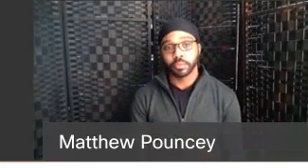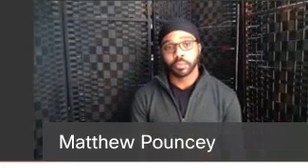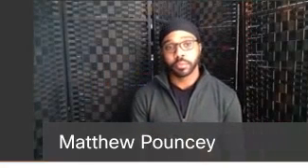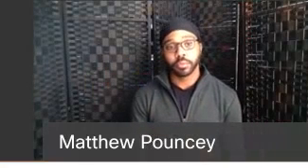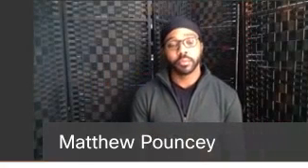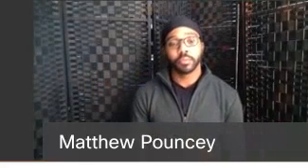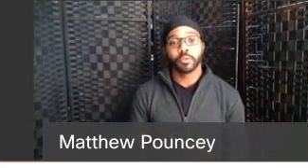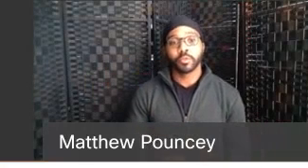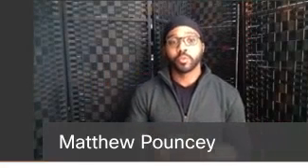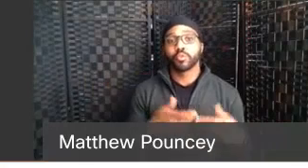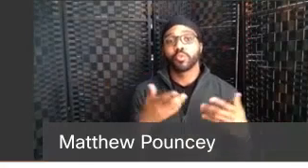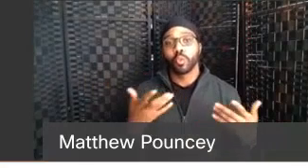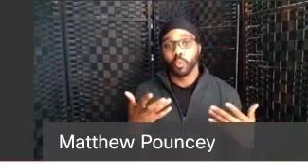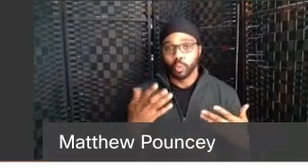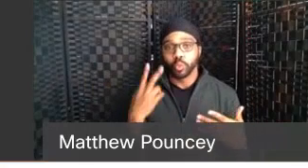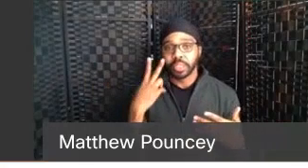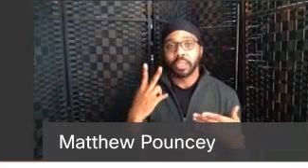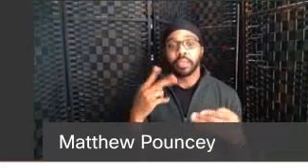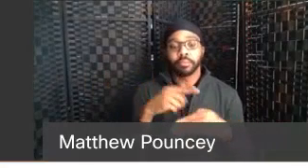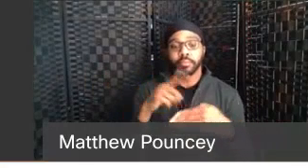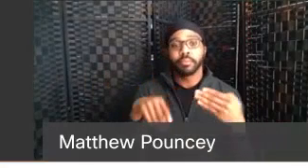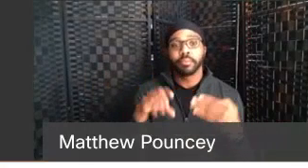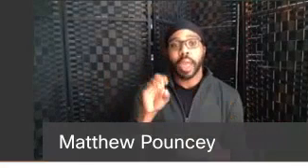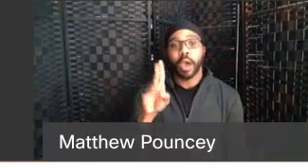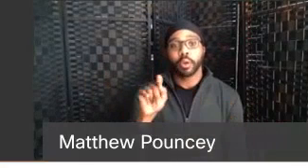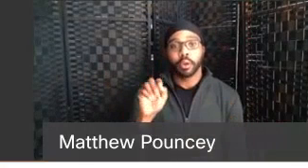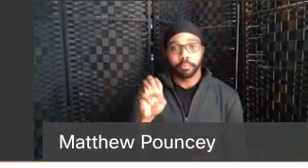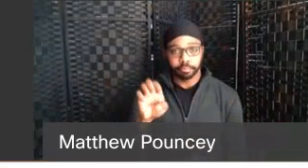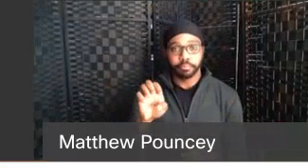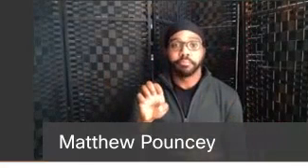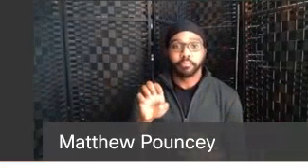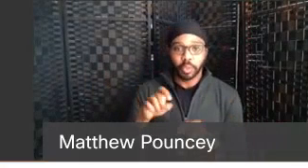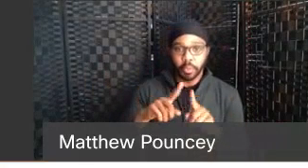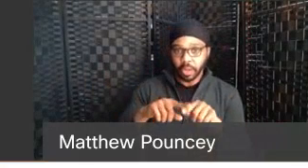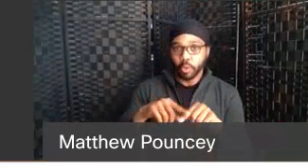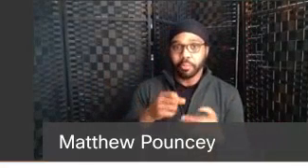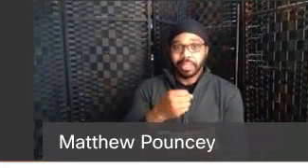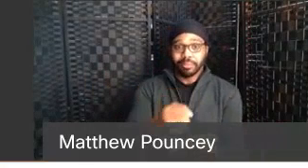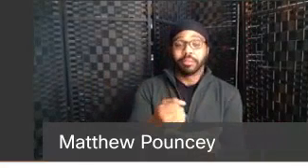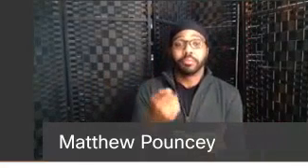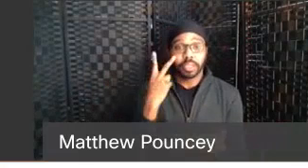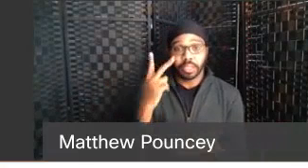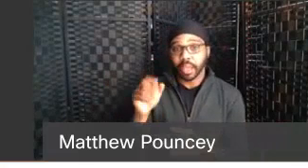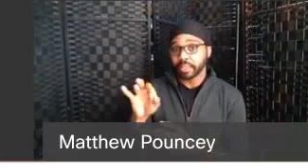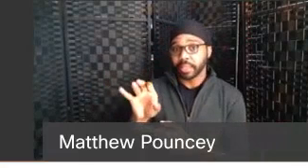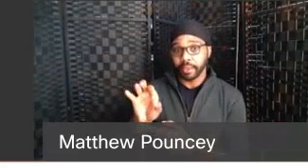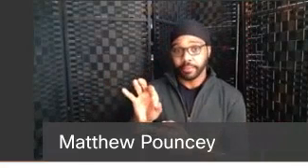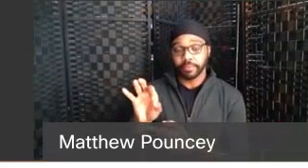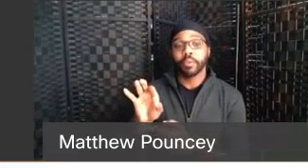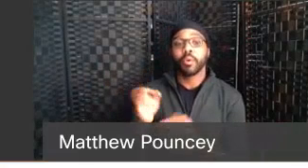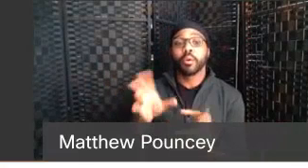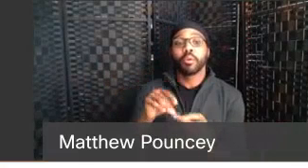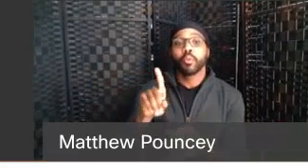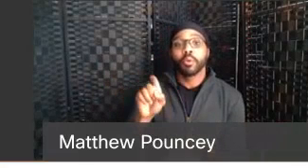So the outcomes by placement type have been within intermediate care facilities of the 114